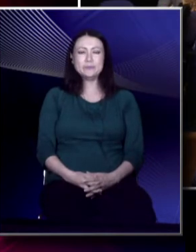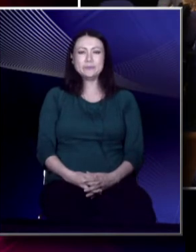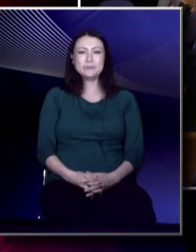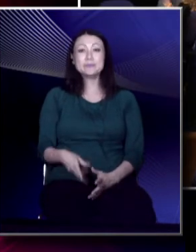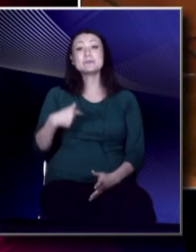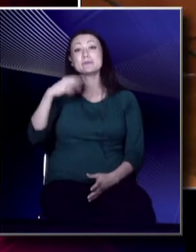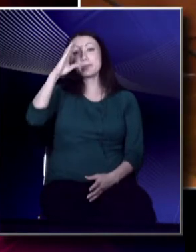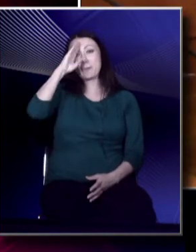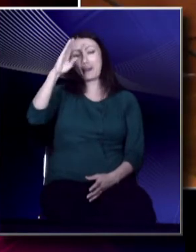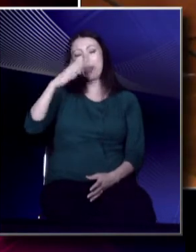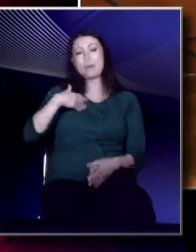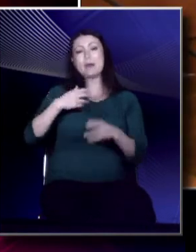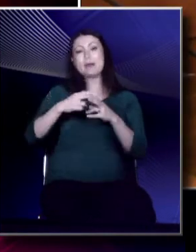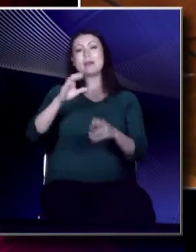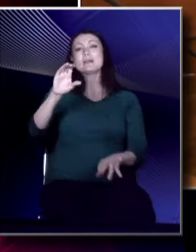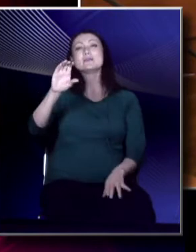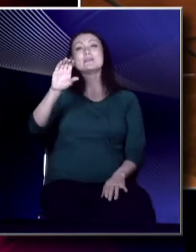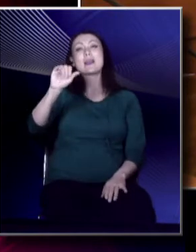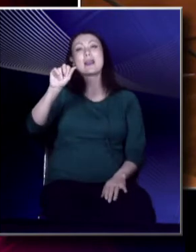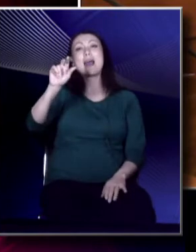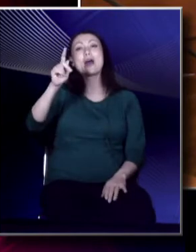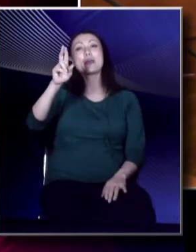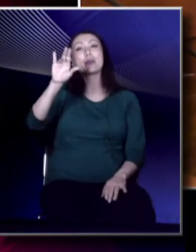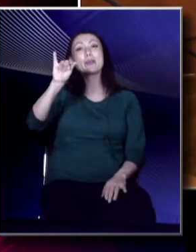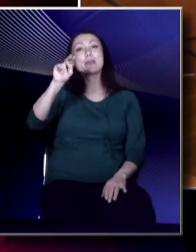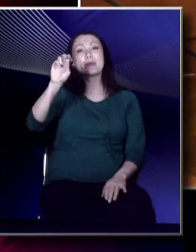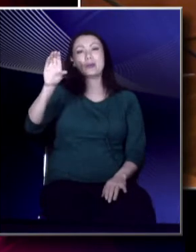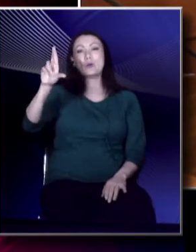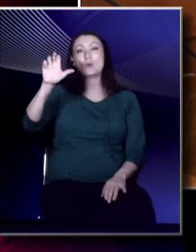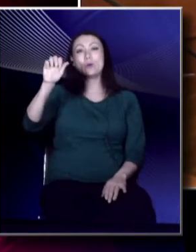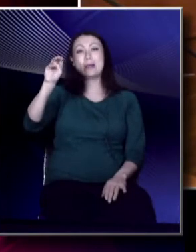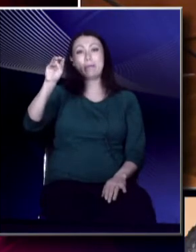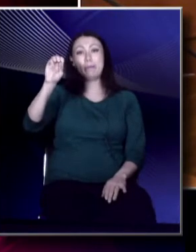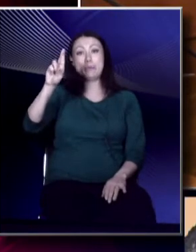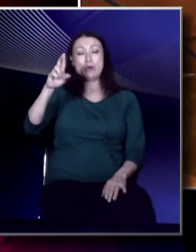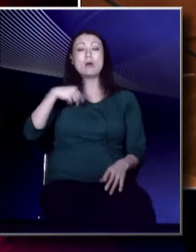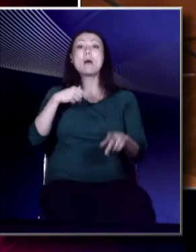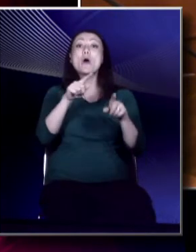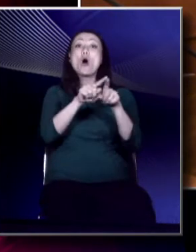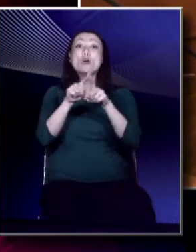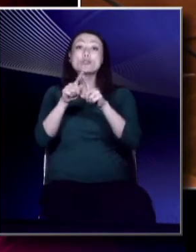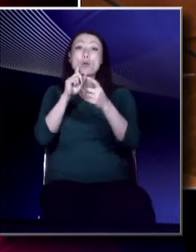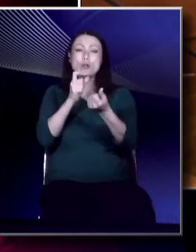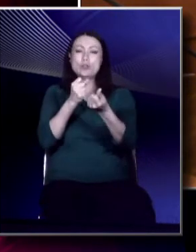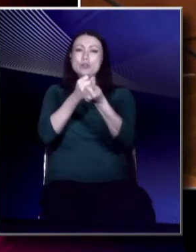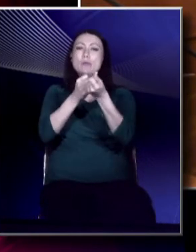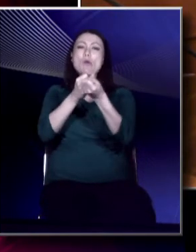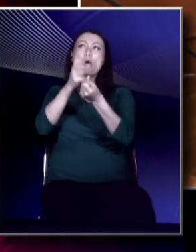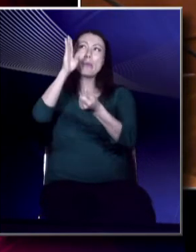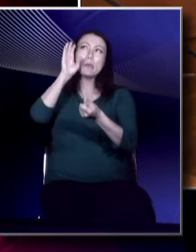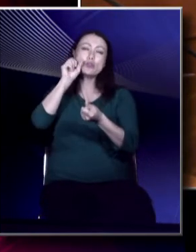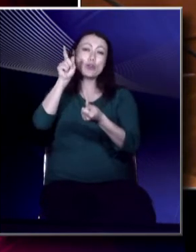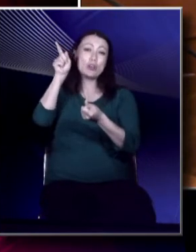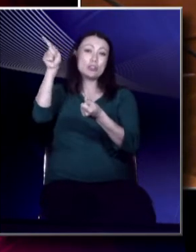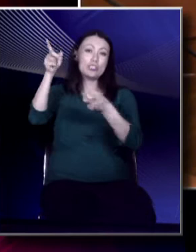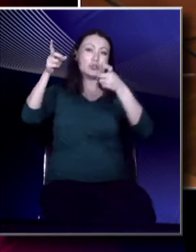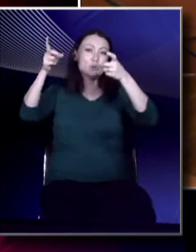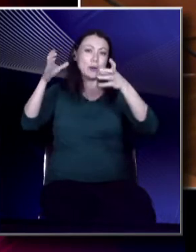Hello, my name is Catherine Creamer. I'm also here to support Barbara Schrag in her position as Director of the ECFE programs.